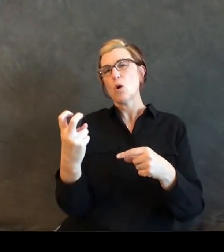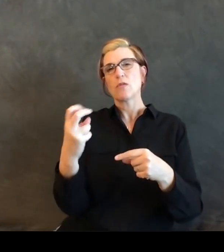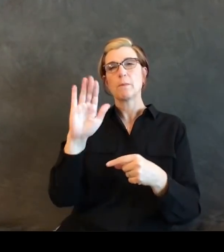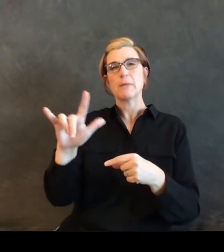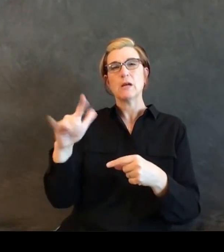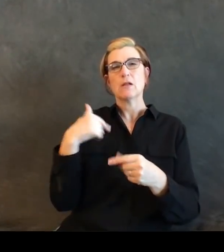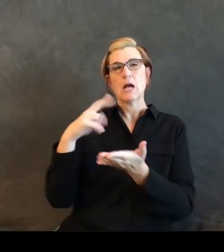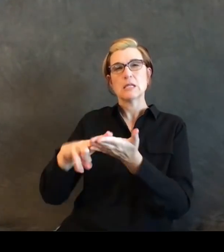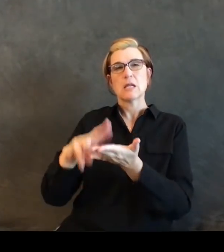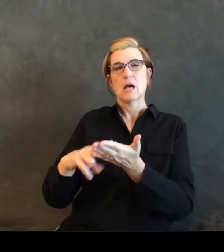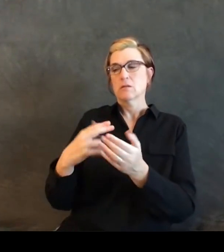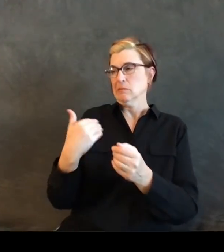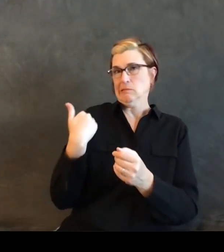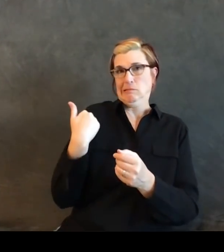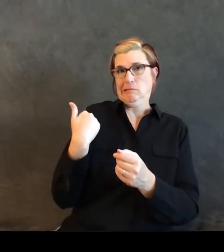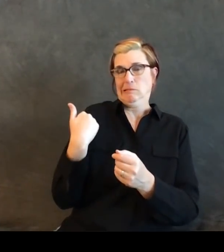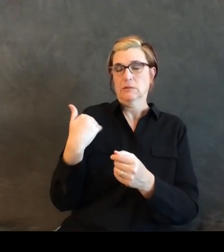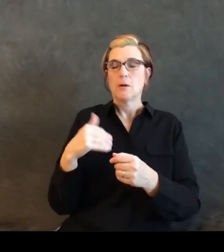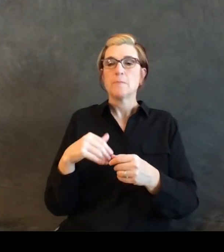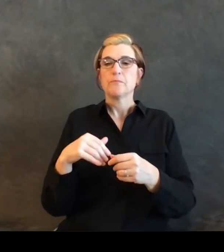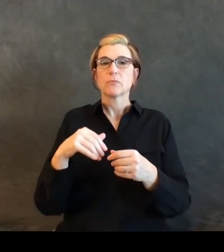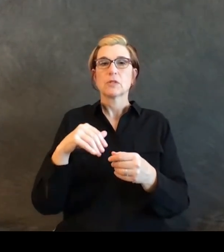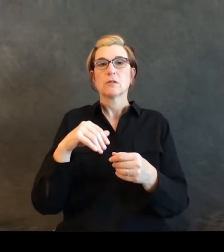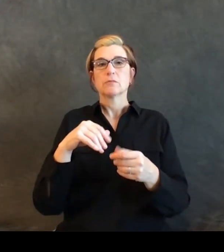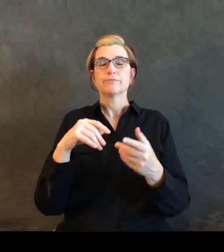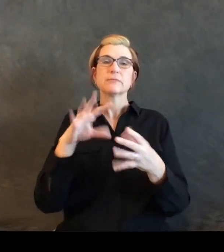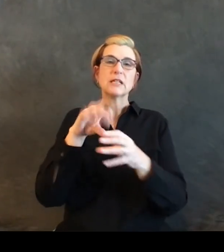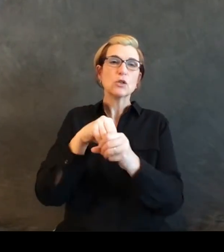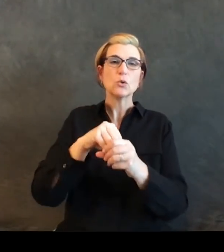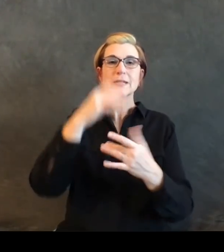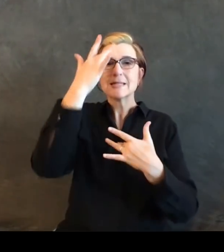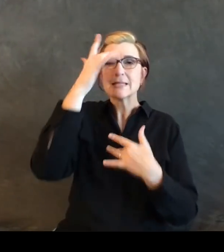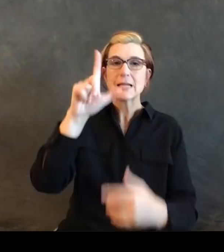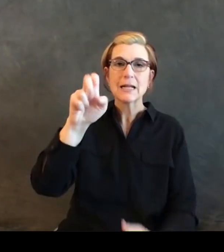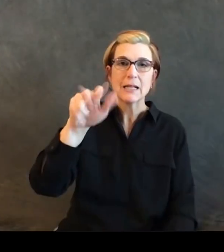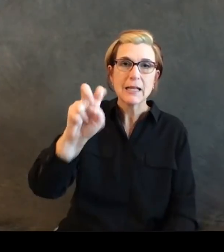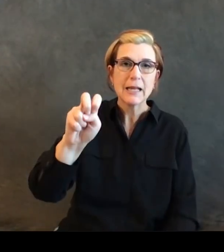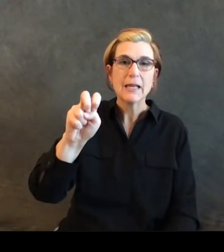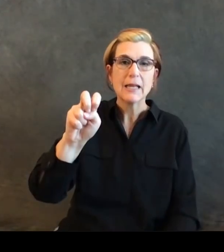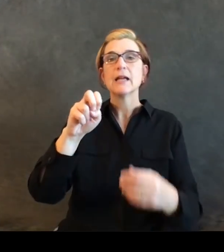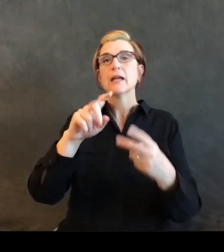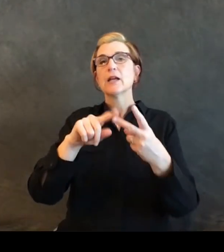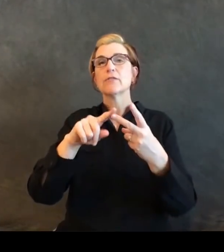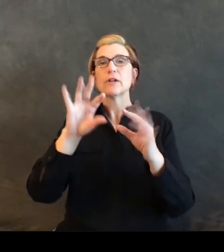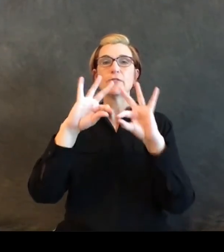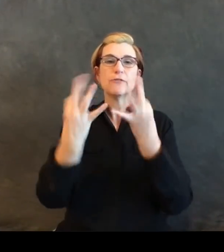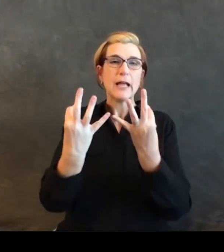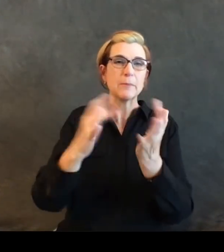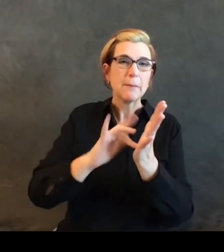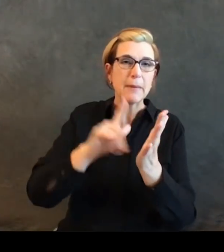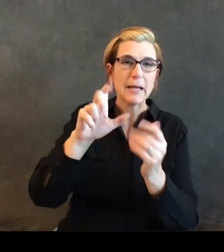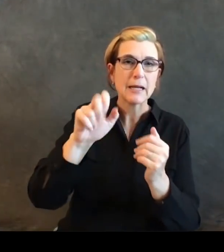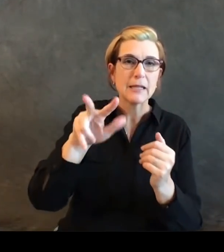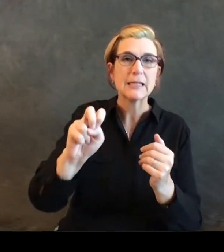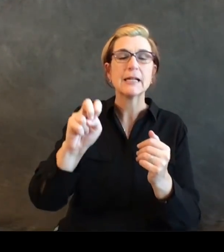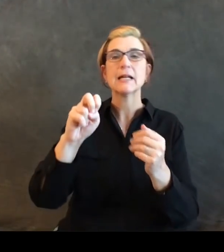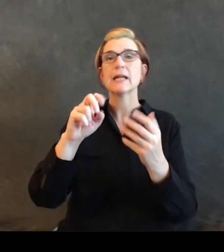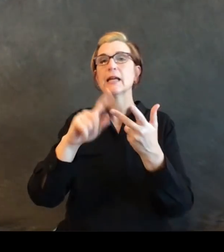it includes, as you know, sick leave, and we have all sorts of things in for the workers, for